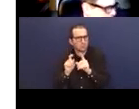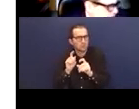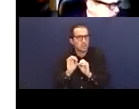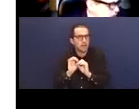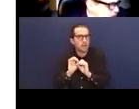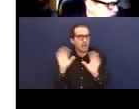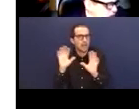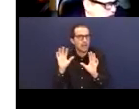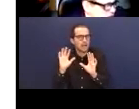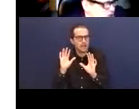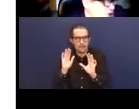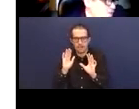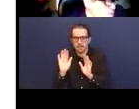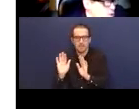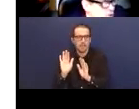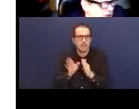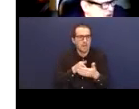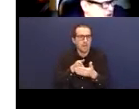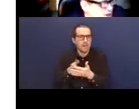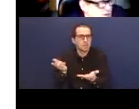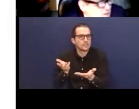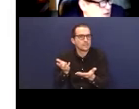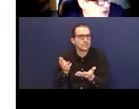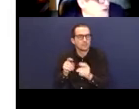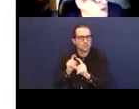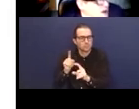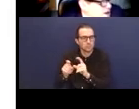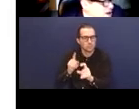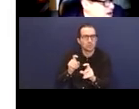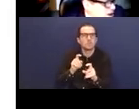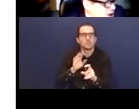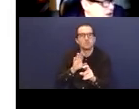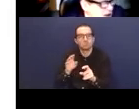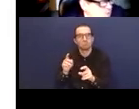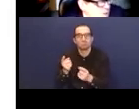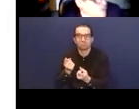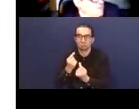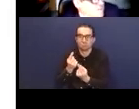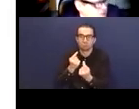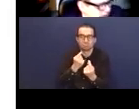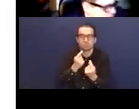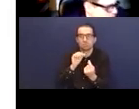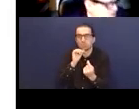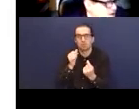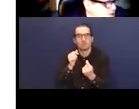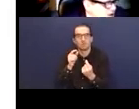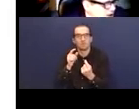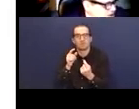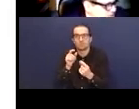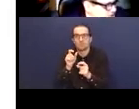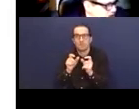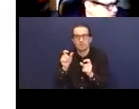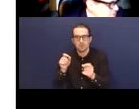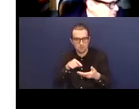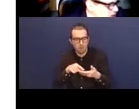off. So that if you pulled a face and said, is there anyone has a health problem, and scowled, then you'd get less